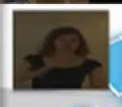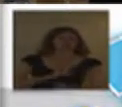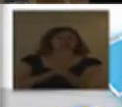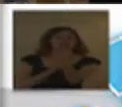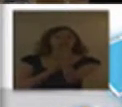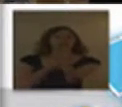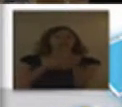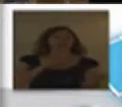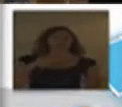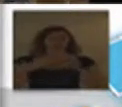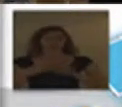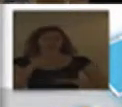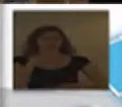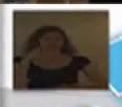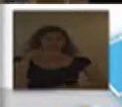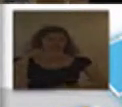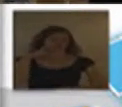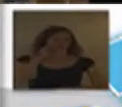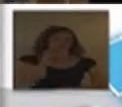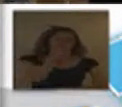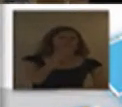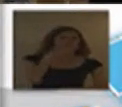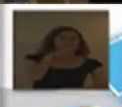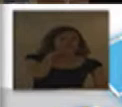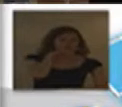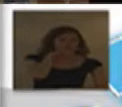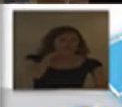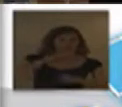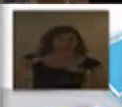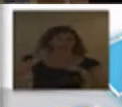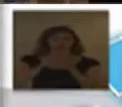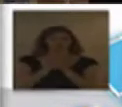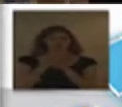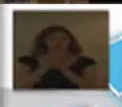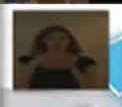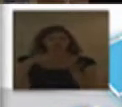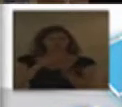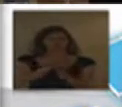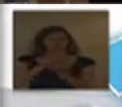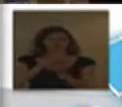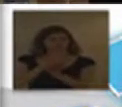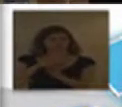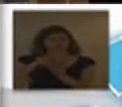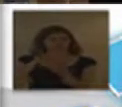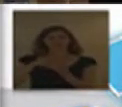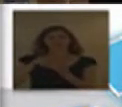Narrative has evolved from an oral tradition to the printed book, to